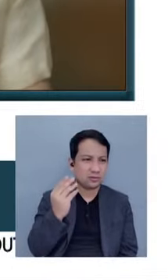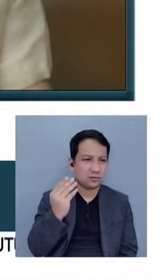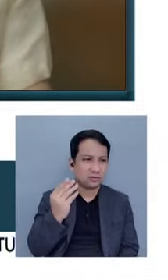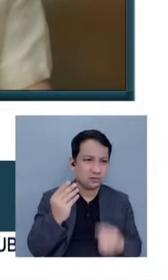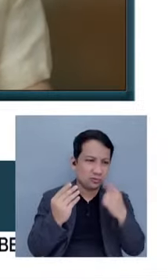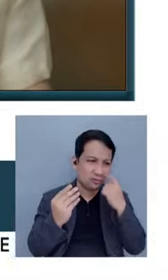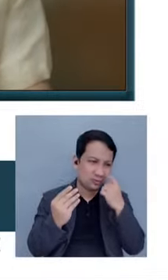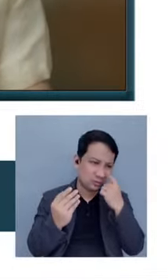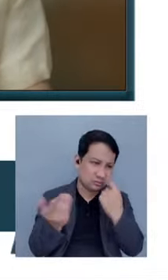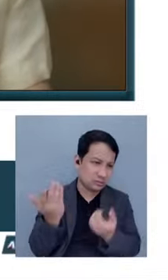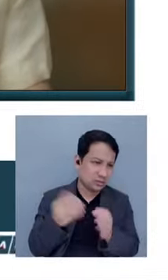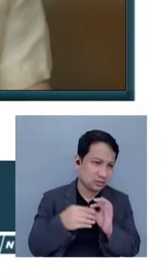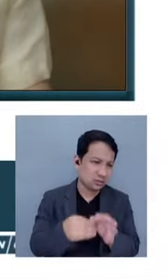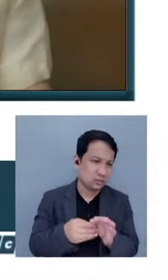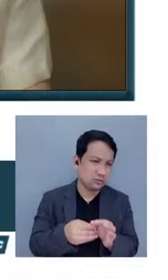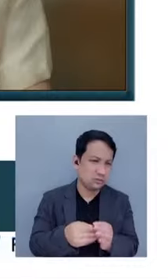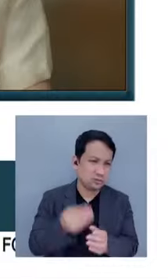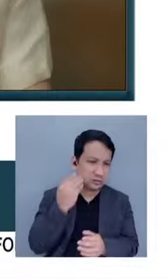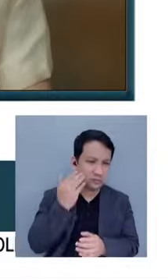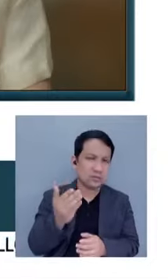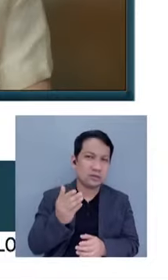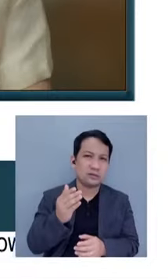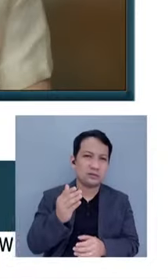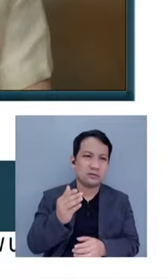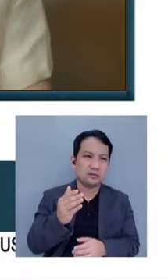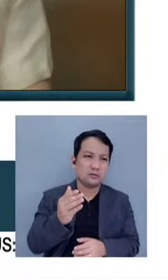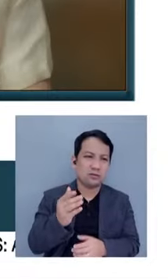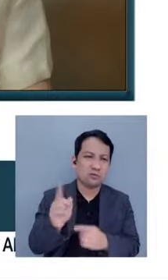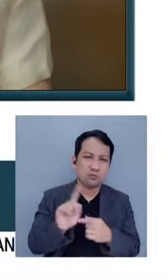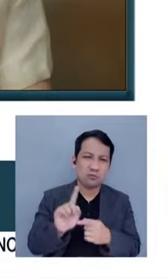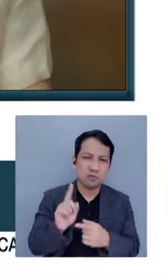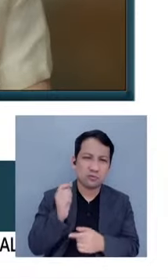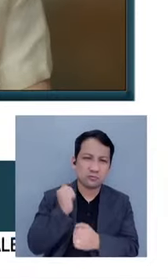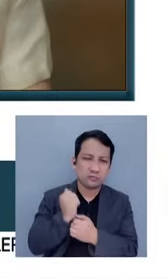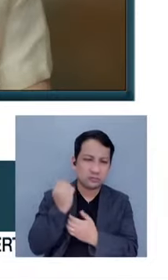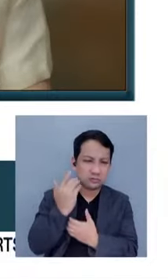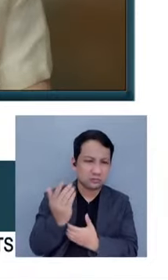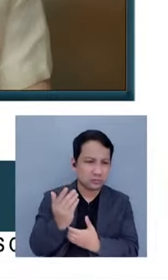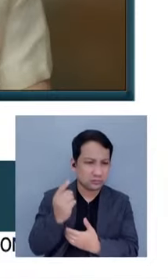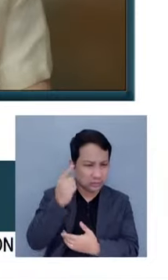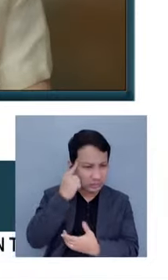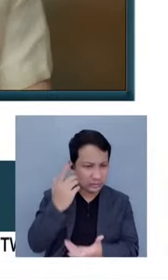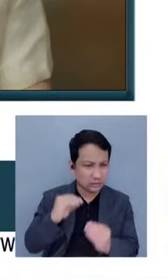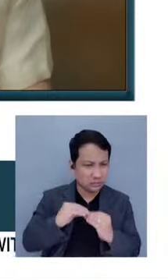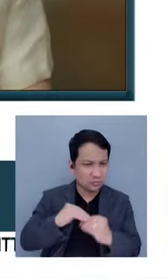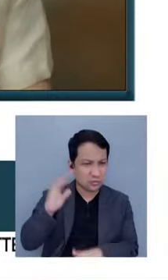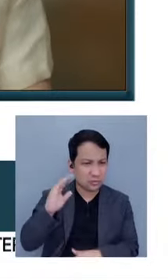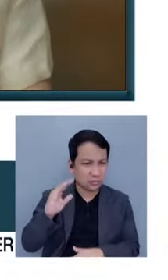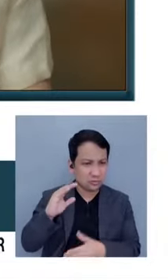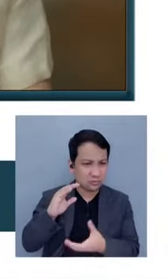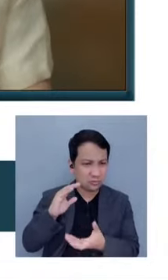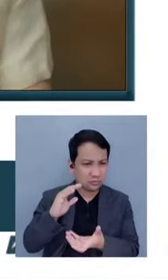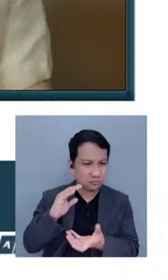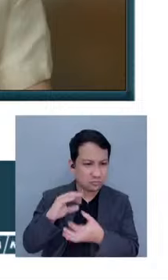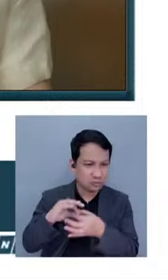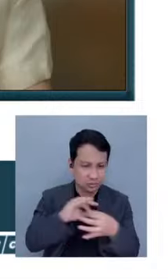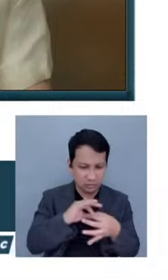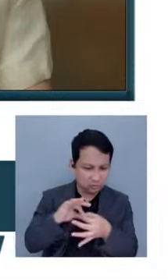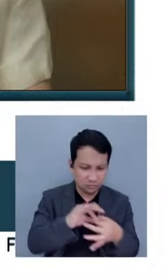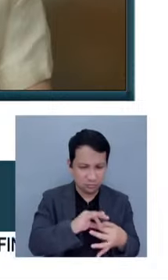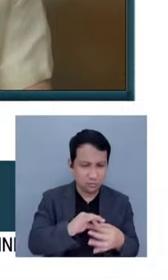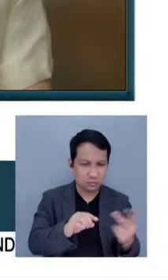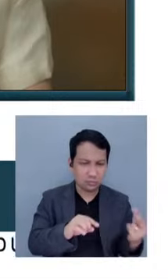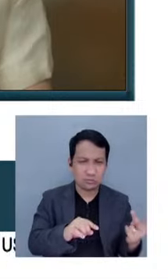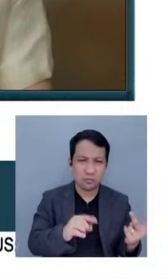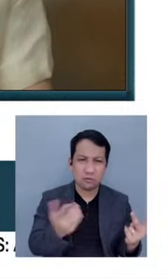for misinformation and disinformation. Would you say, or do you think that there is a correlation between the two, as